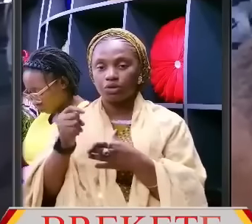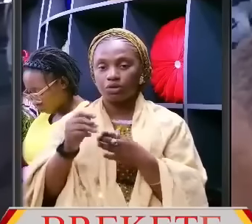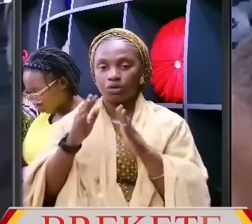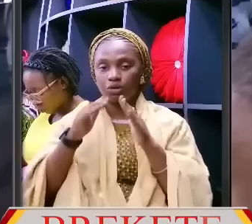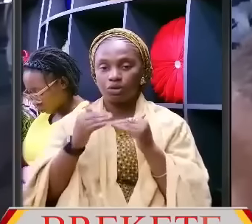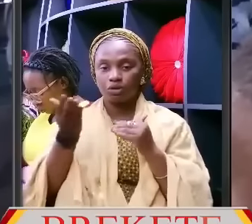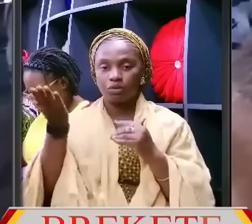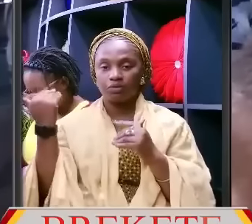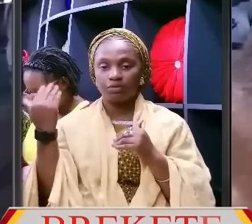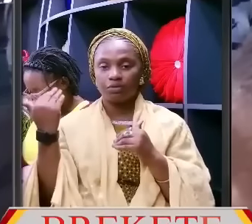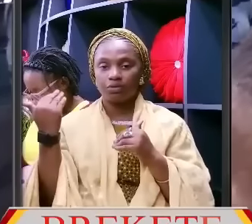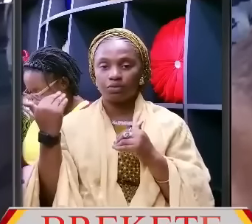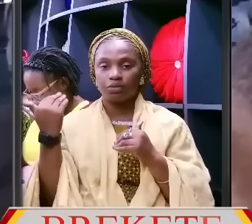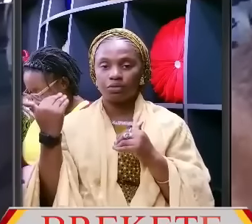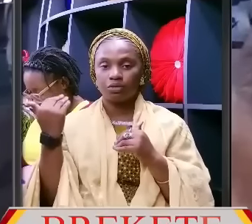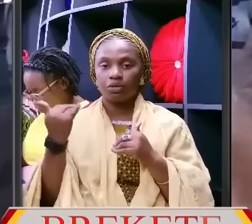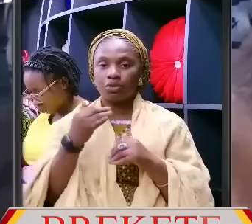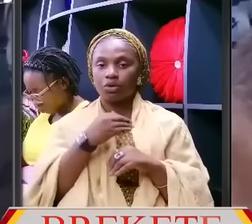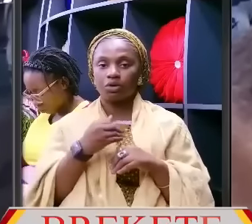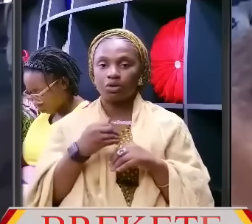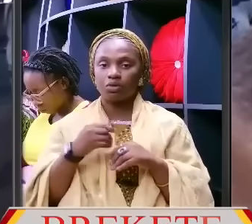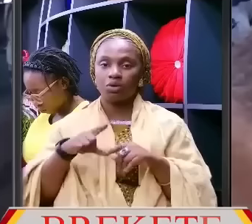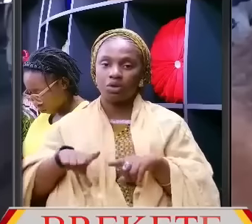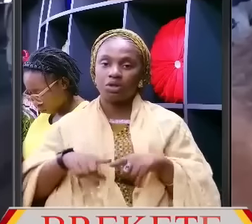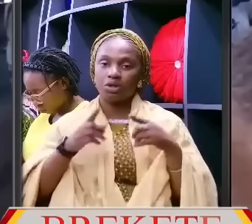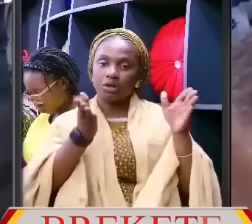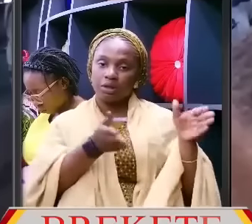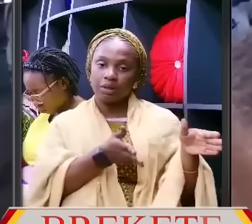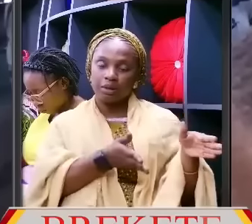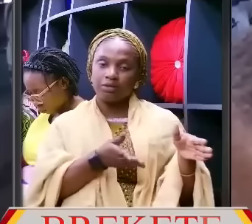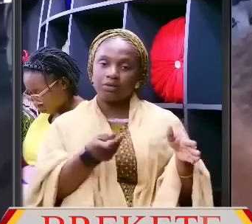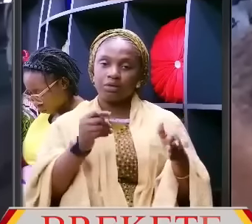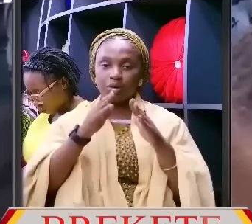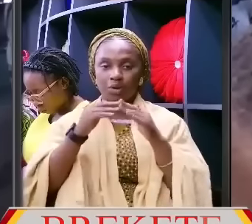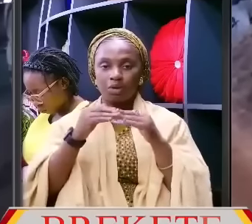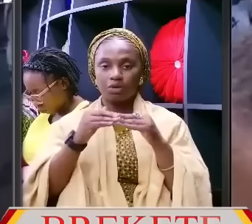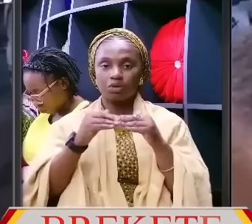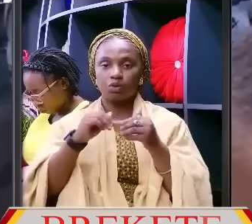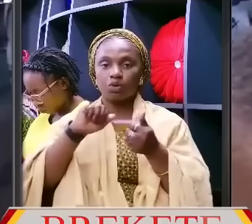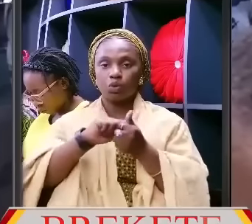Marriage, and they were living in the house without quarrel. So